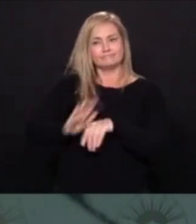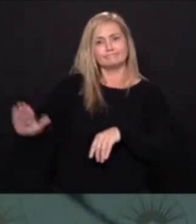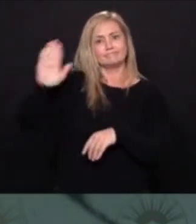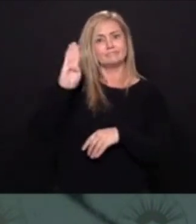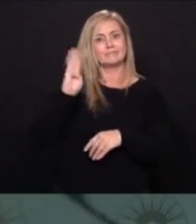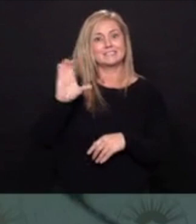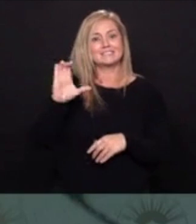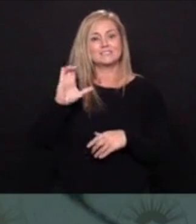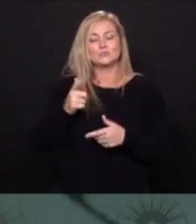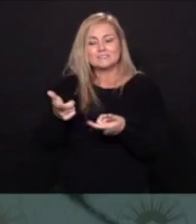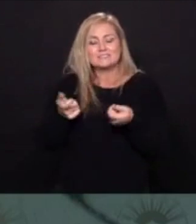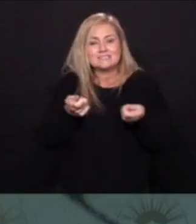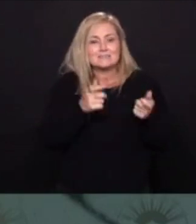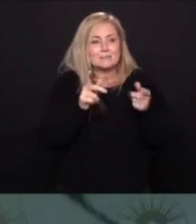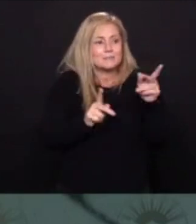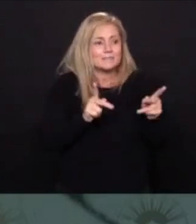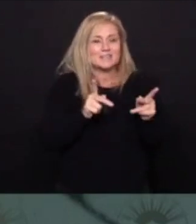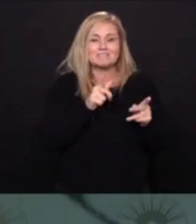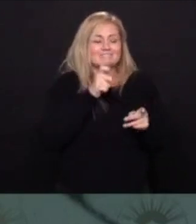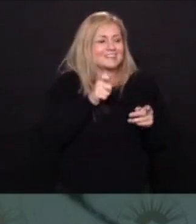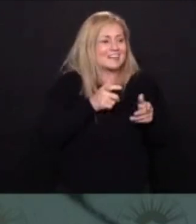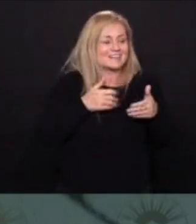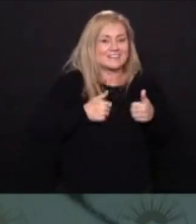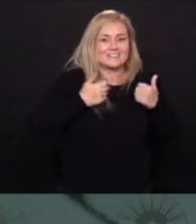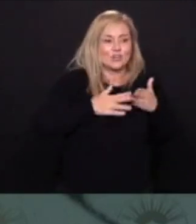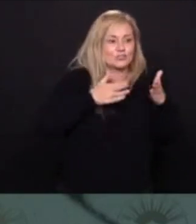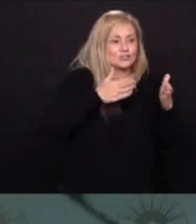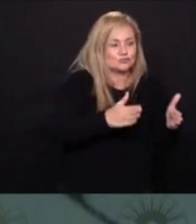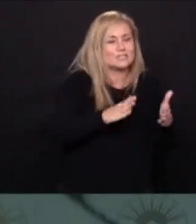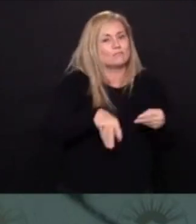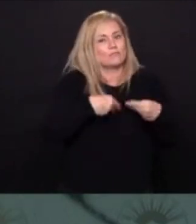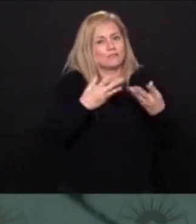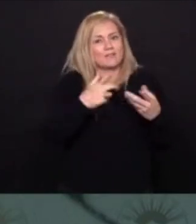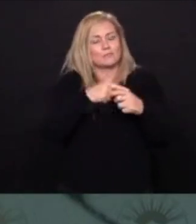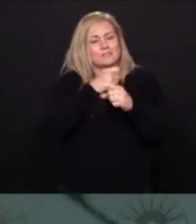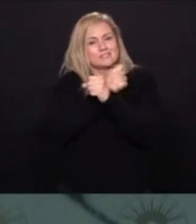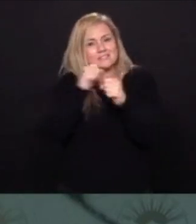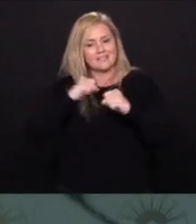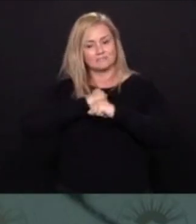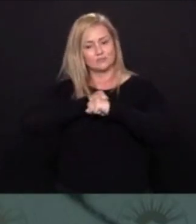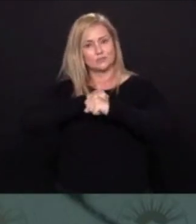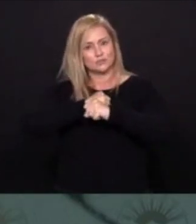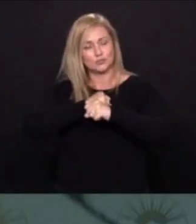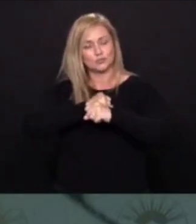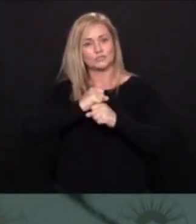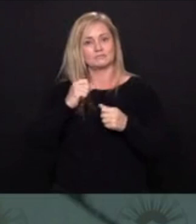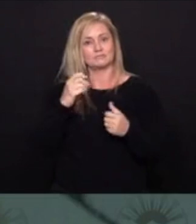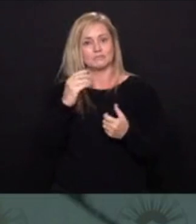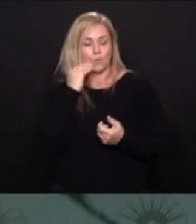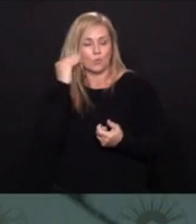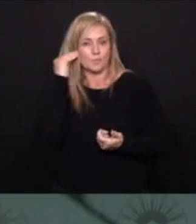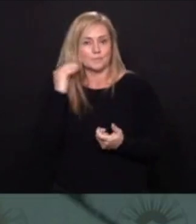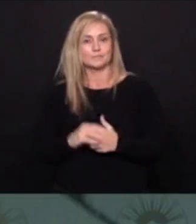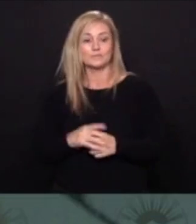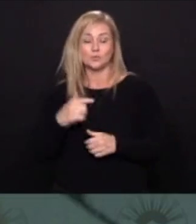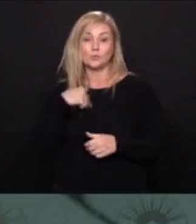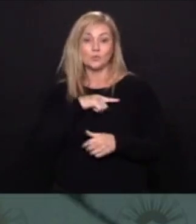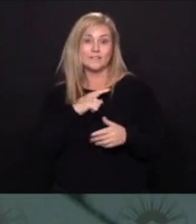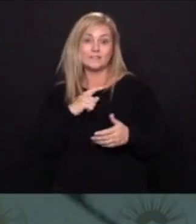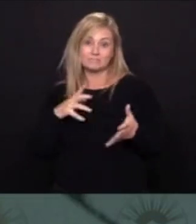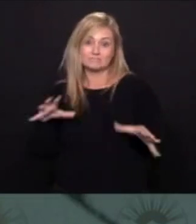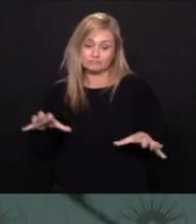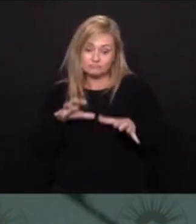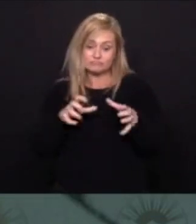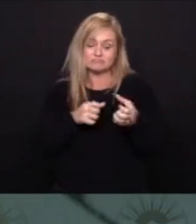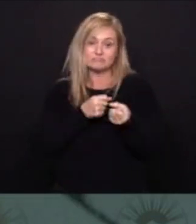bring people off the street and to provide them with secure accommodation. We have been supporting people on the street over